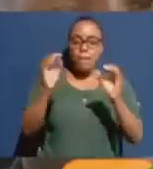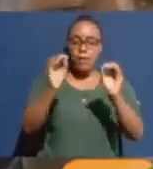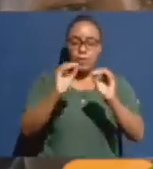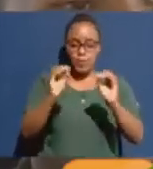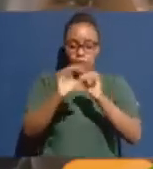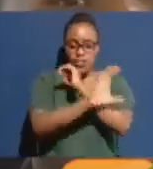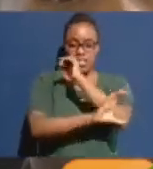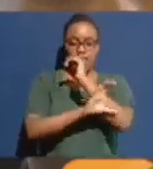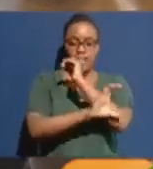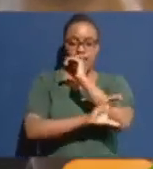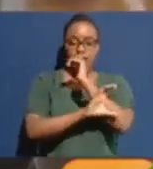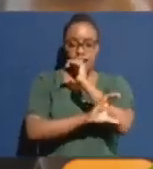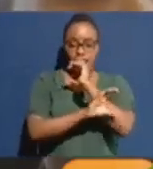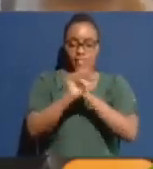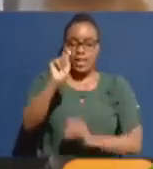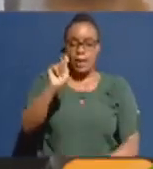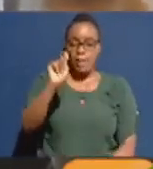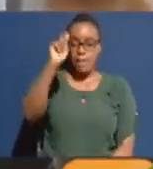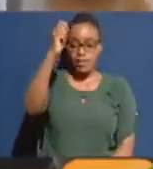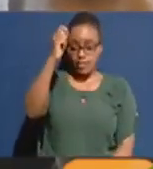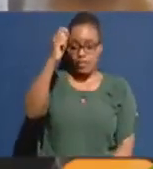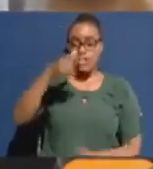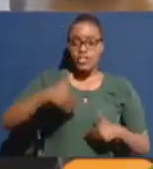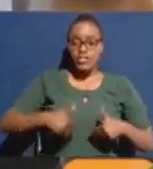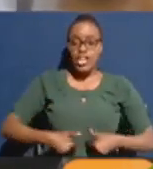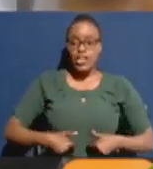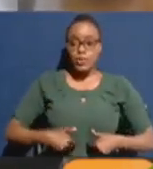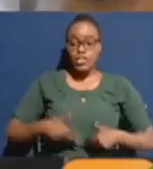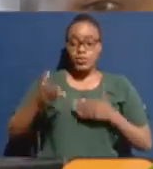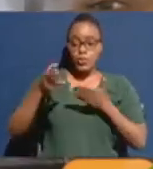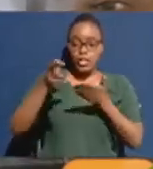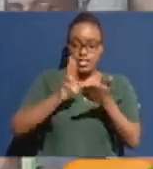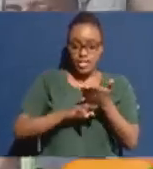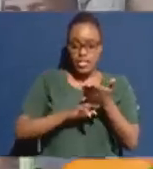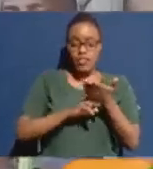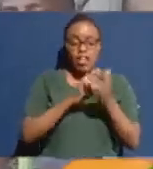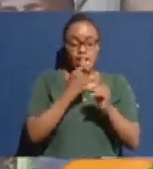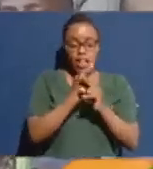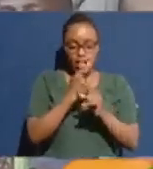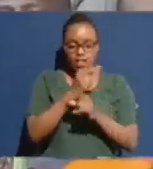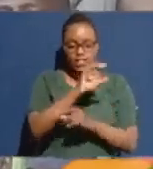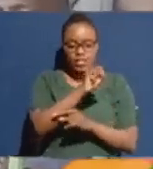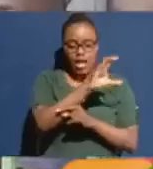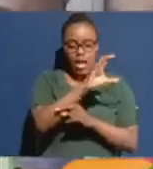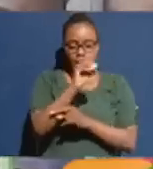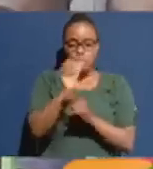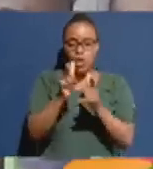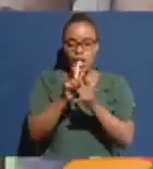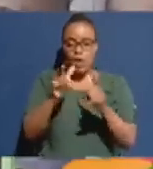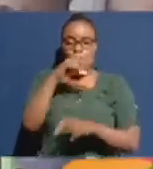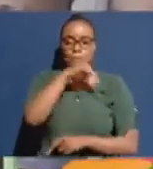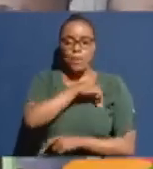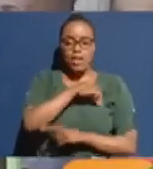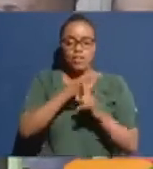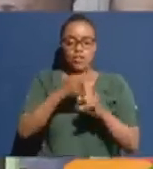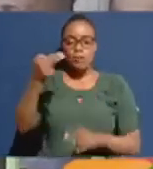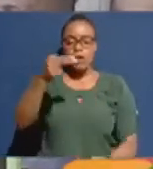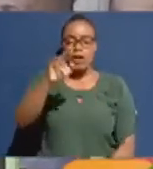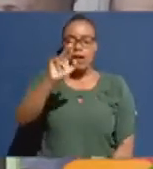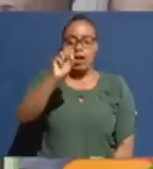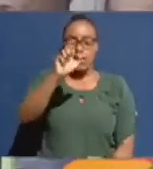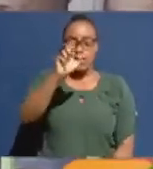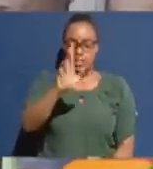country. The head of state rallying the youth to register in SACCOS and cooperatives to enable them benefit from the Hustlers